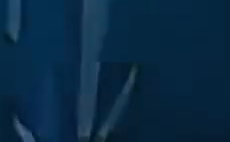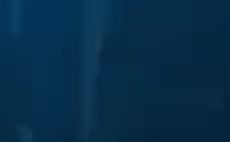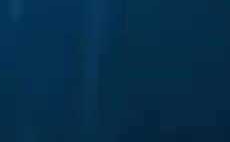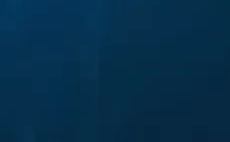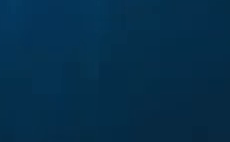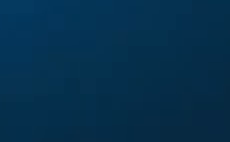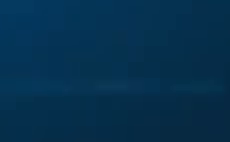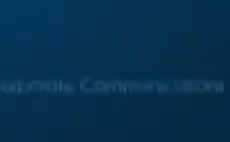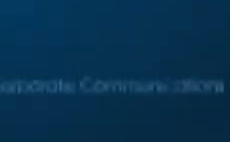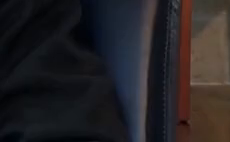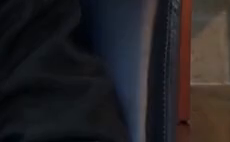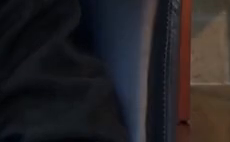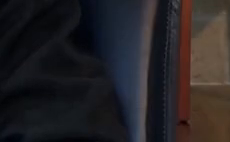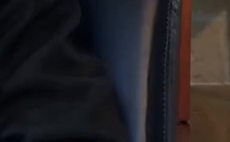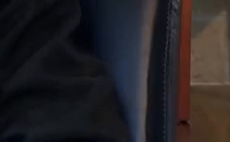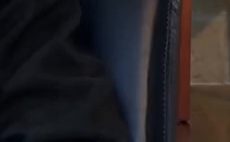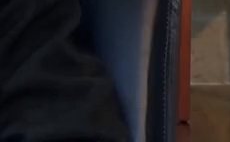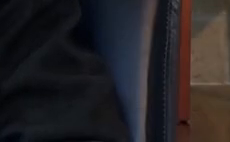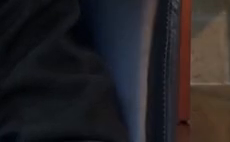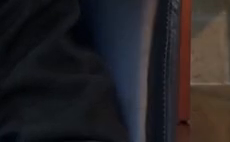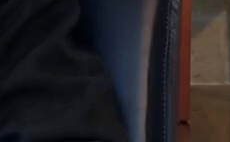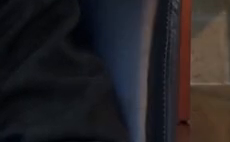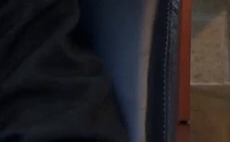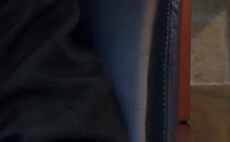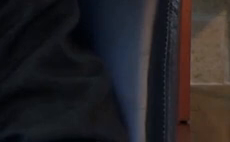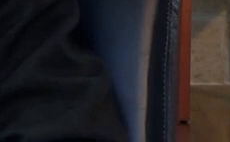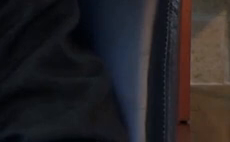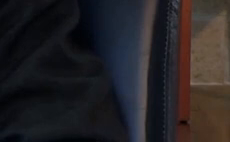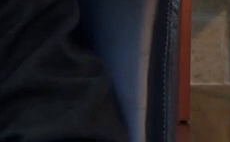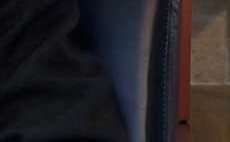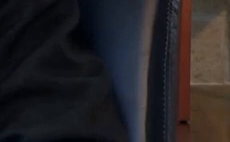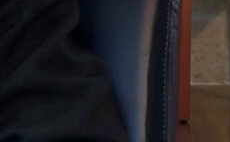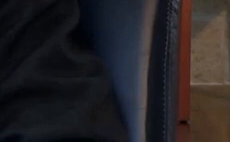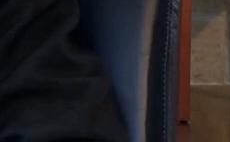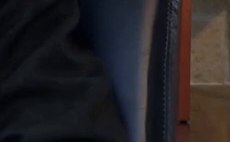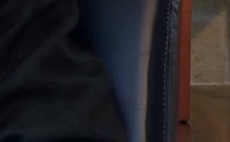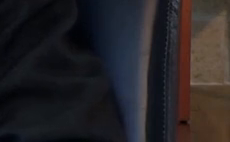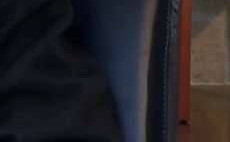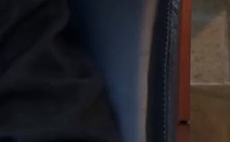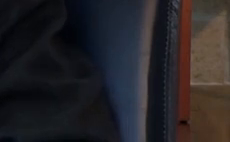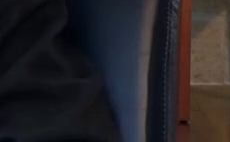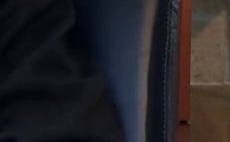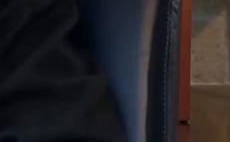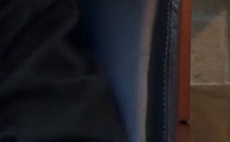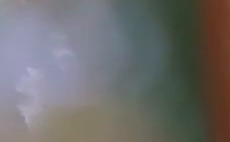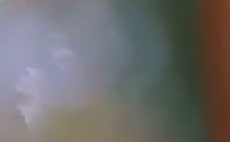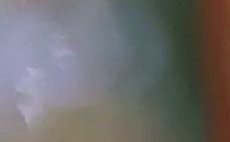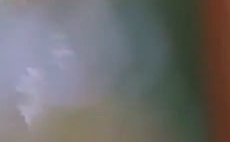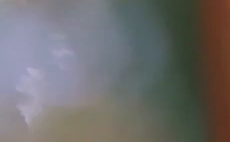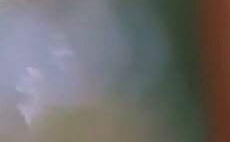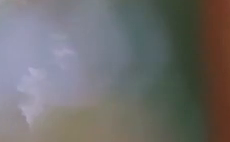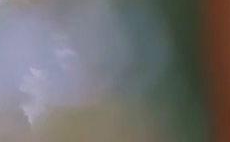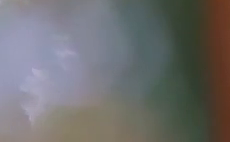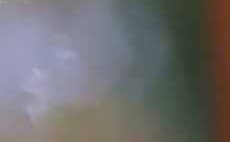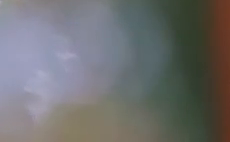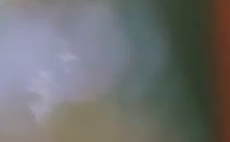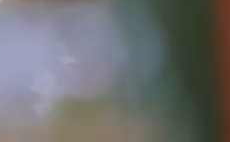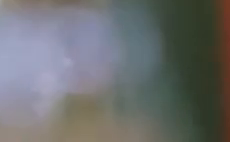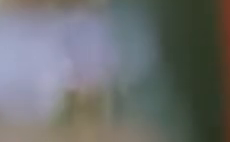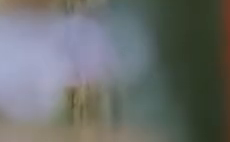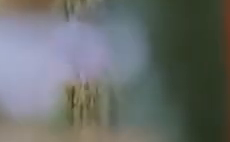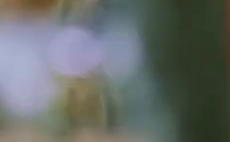time. The nature of privatization in the U.S. Postal Service is very much hidden from public view.